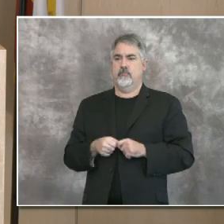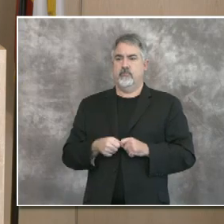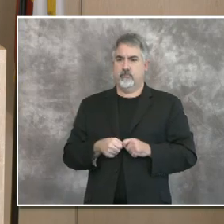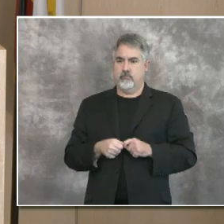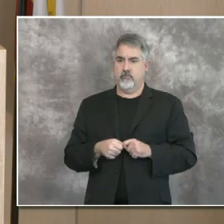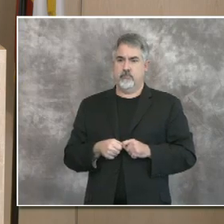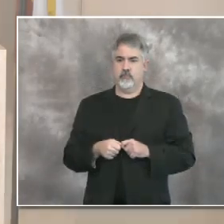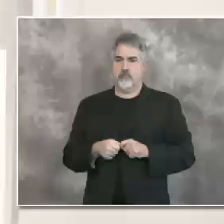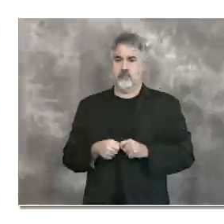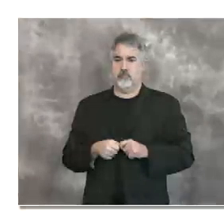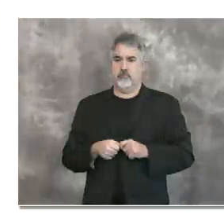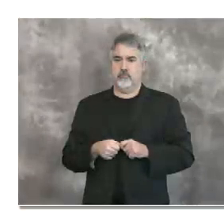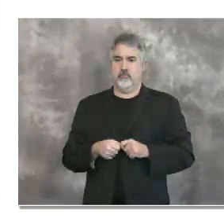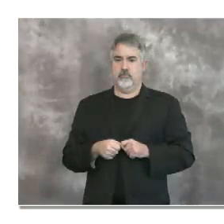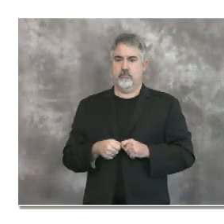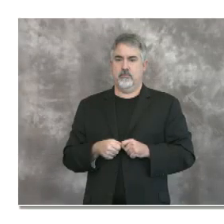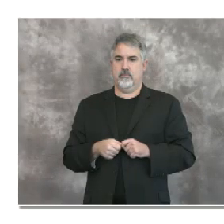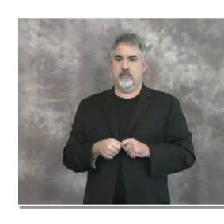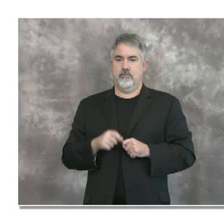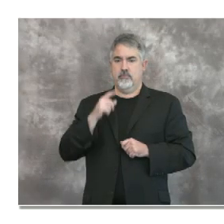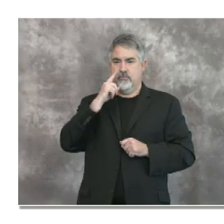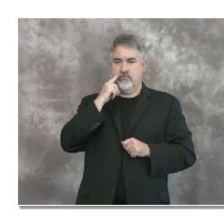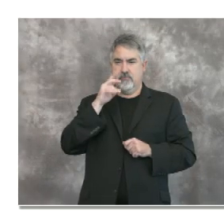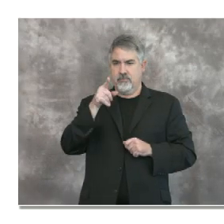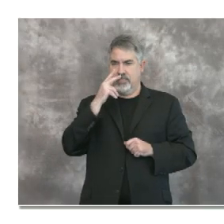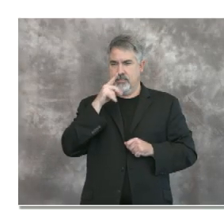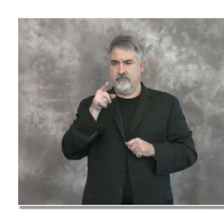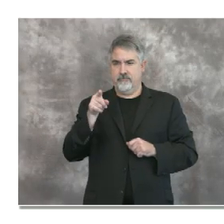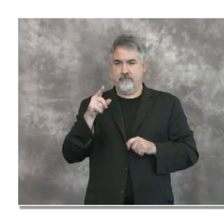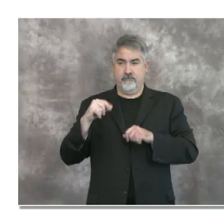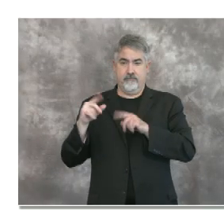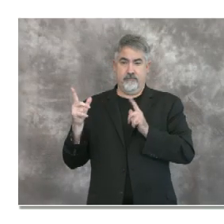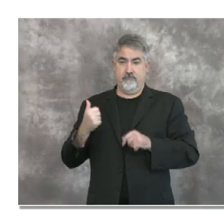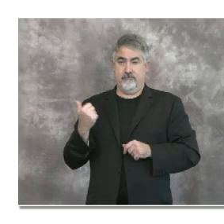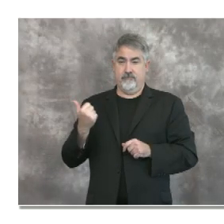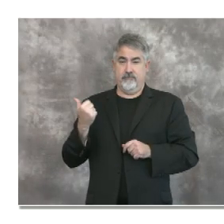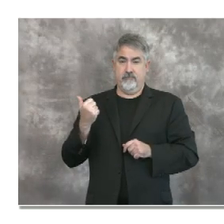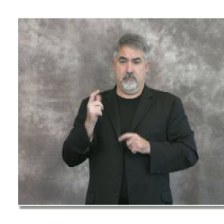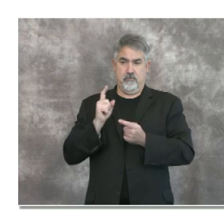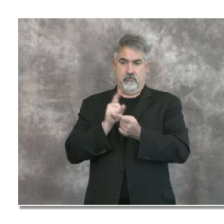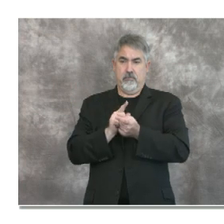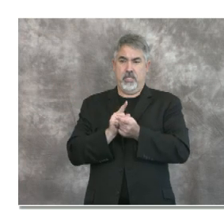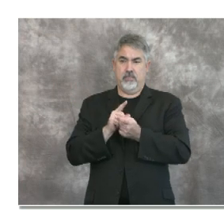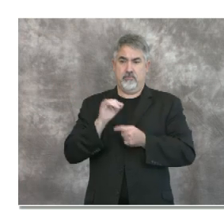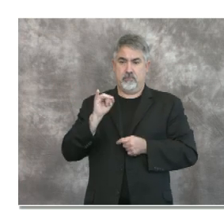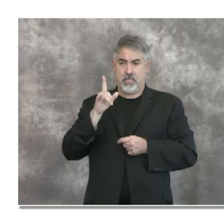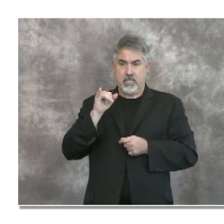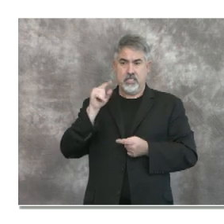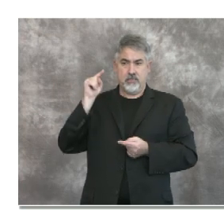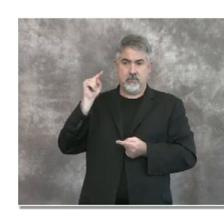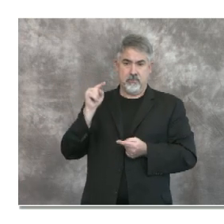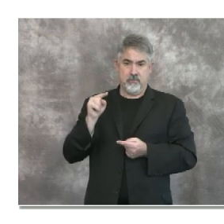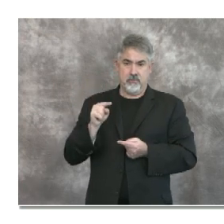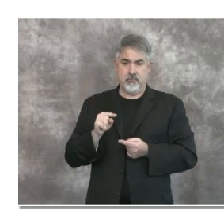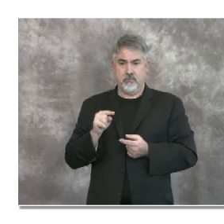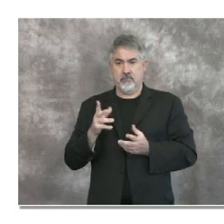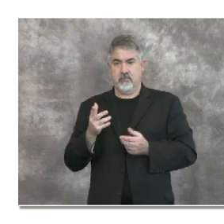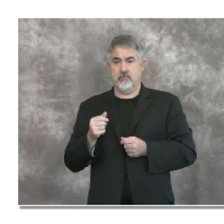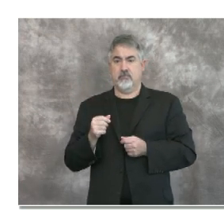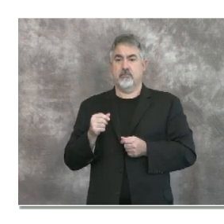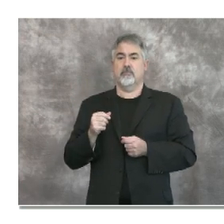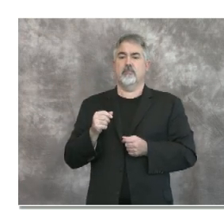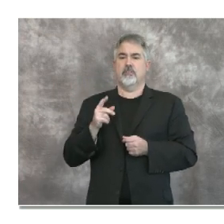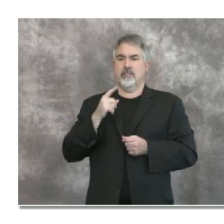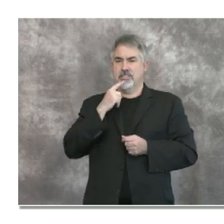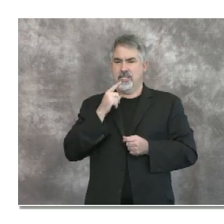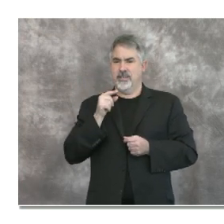Right. But you said that we had met the influenza one, and then you said we were in progress on meeting COVID, I think.